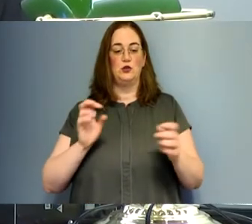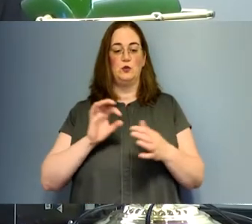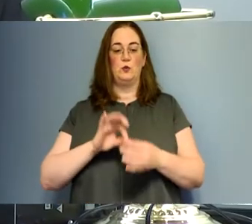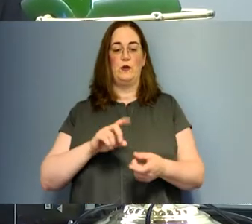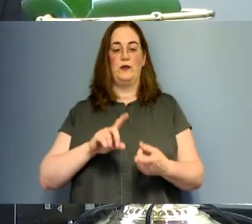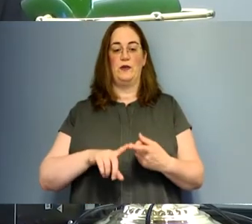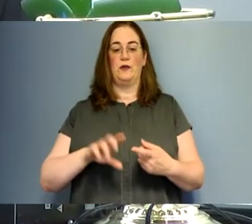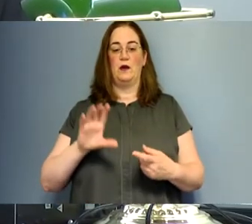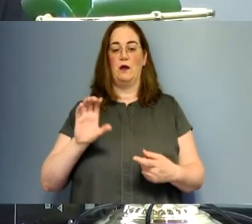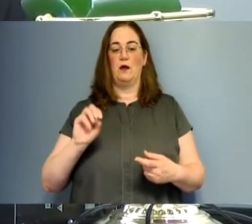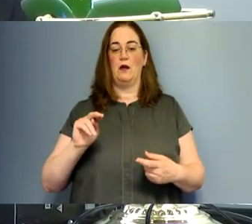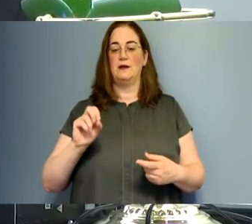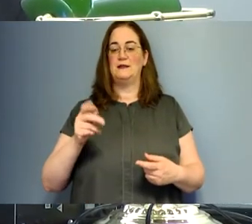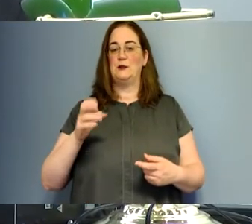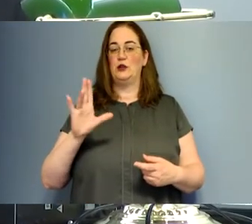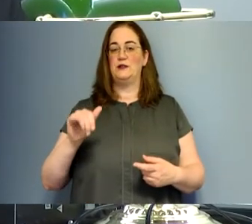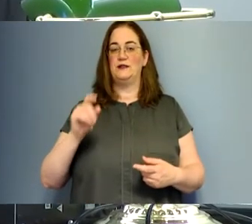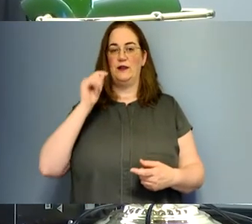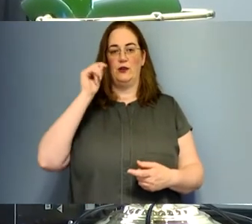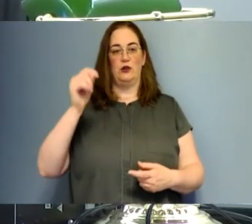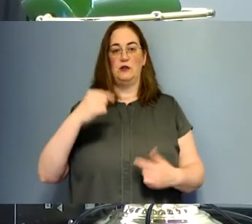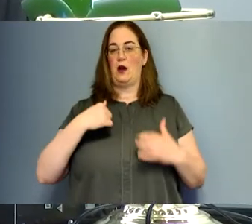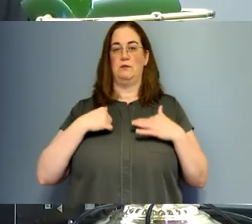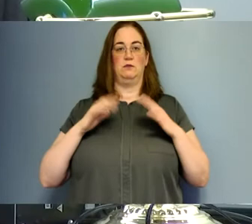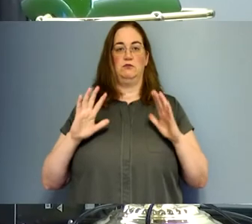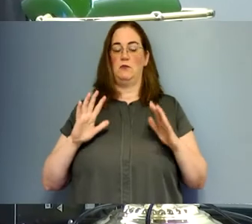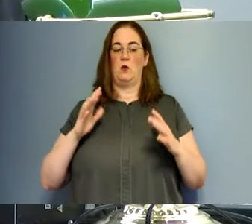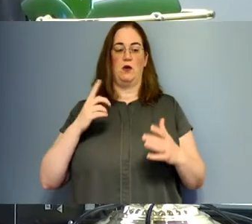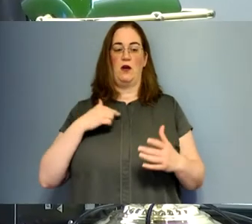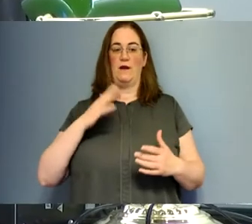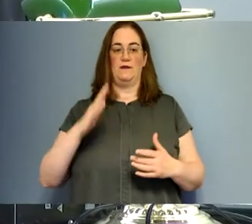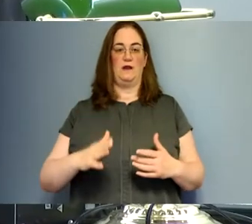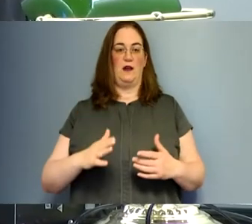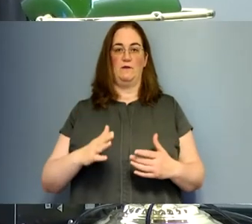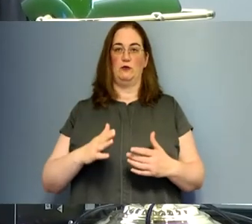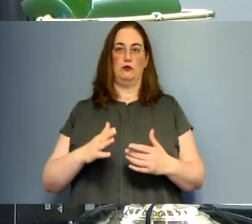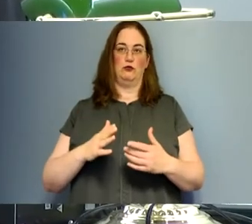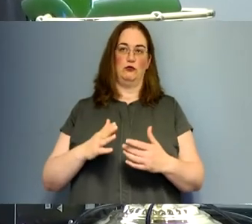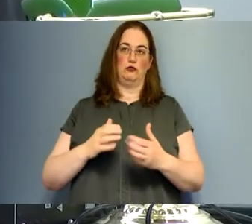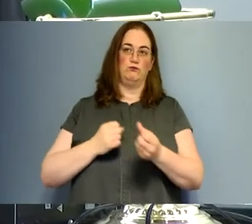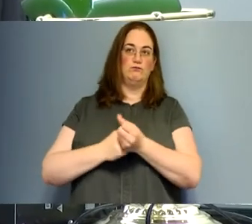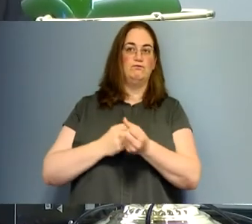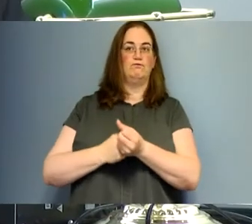conspiracy theories, and I'm not one of them. I've never subscribed to them.